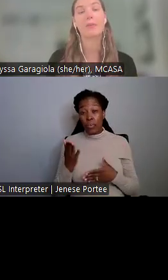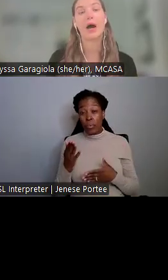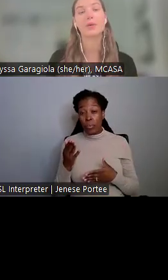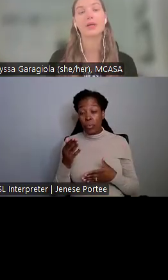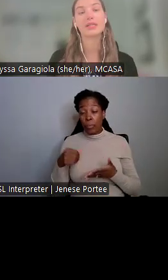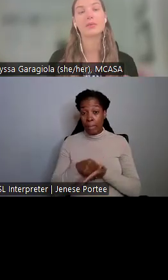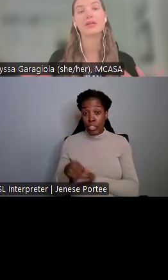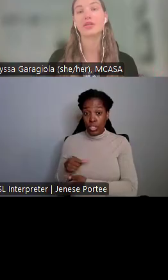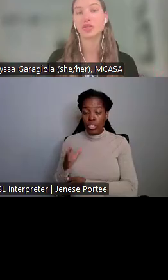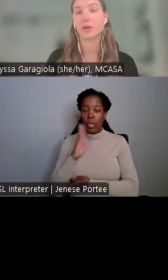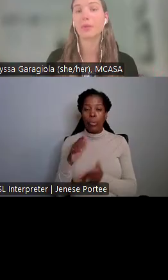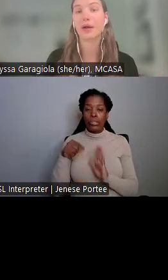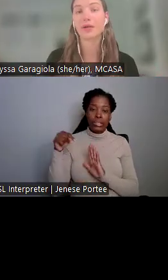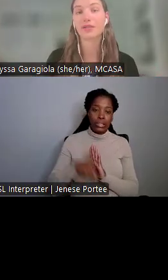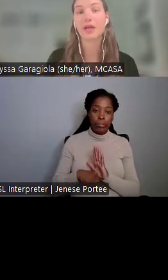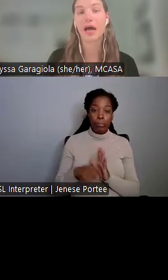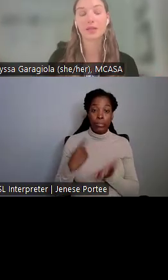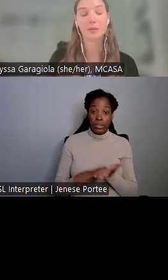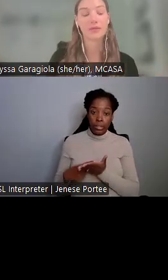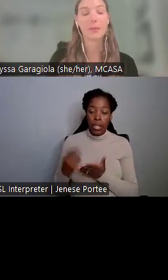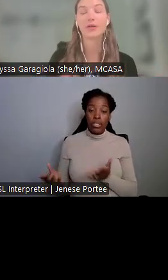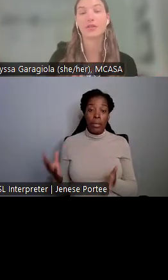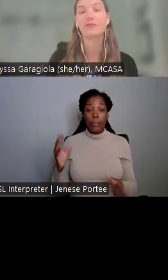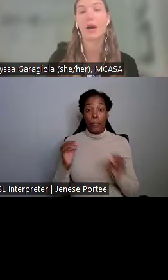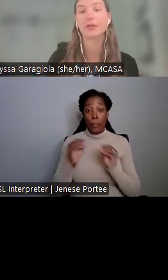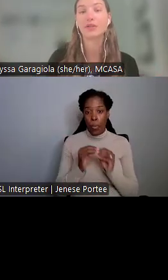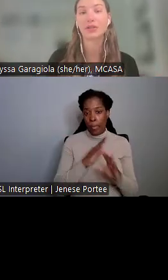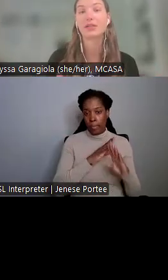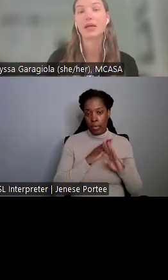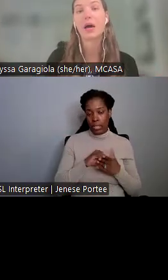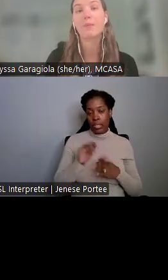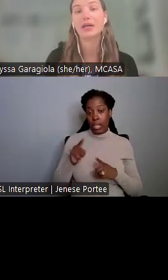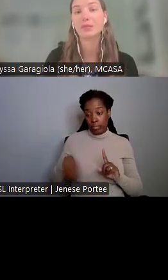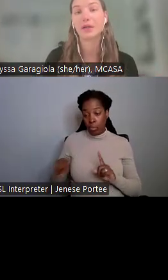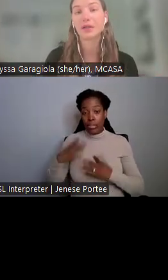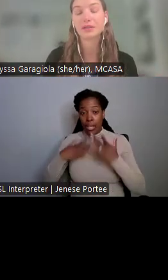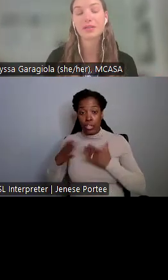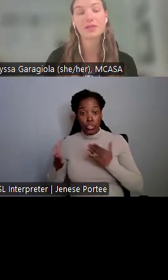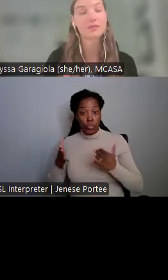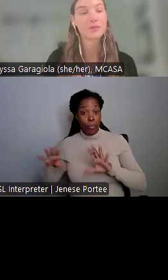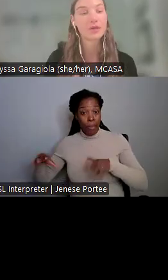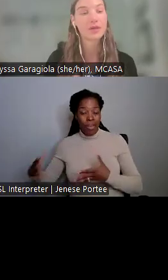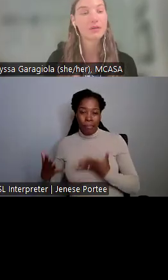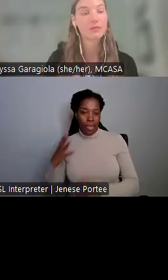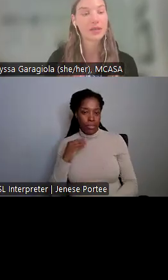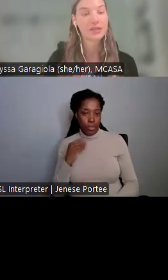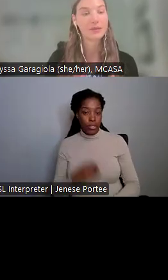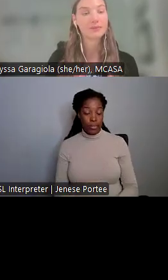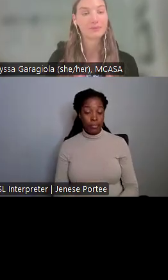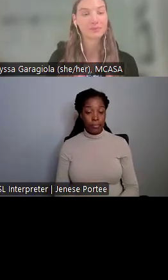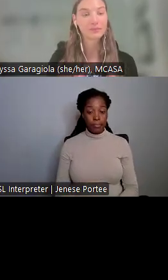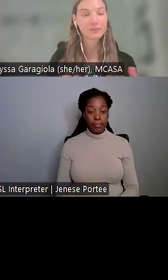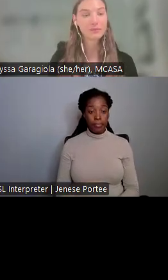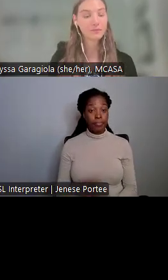deeper about some additional barriers that someone from underserved populations may experience. Next